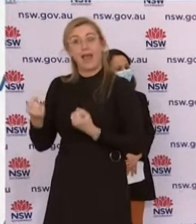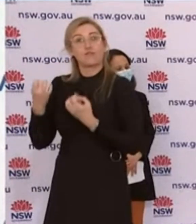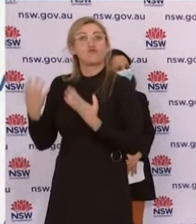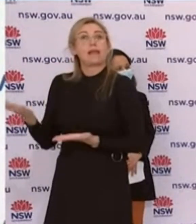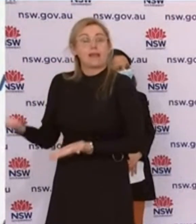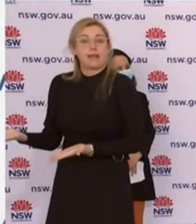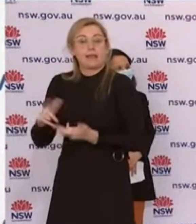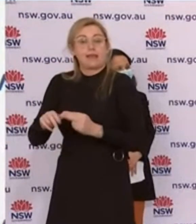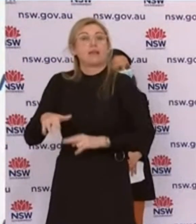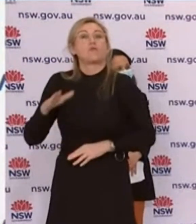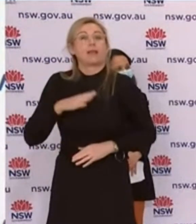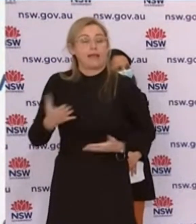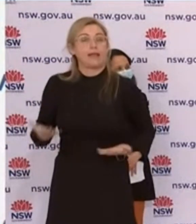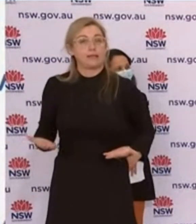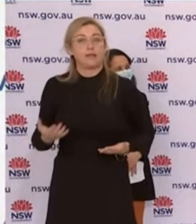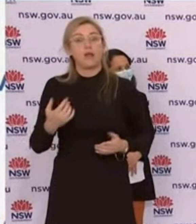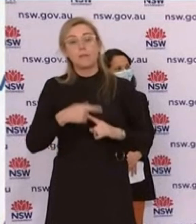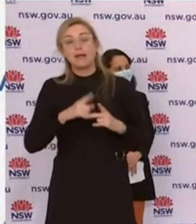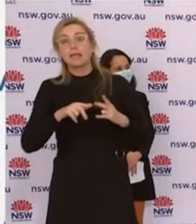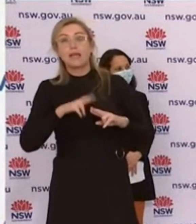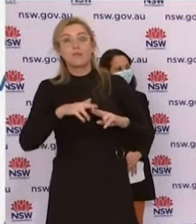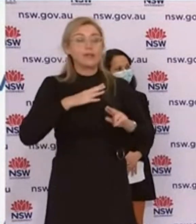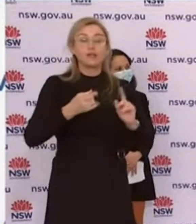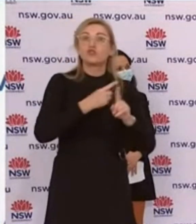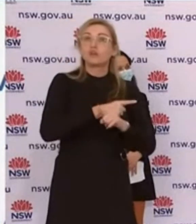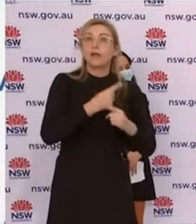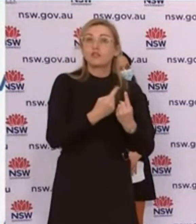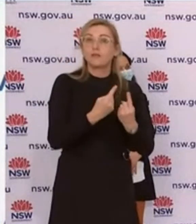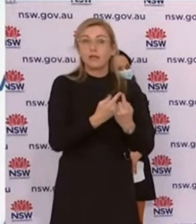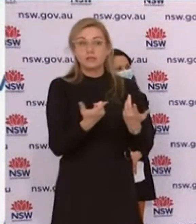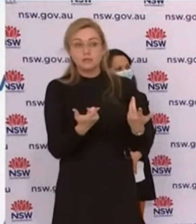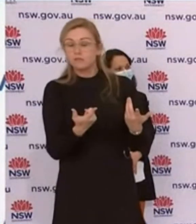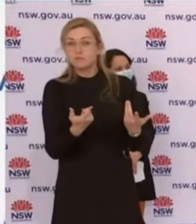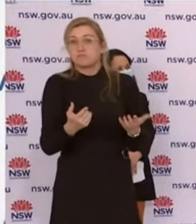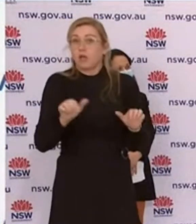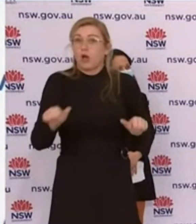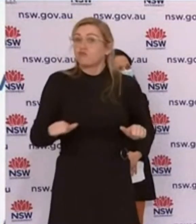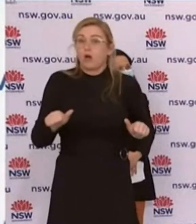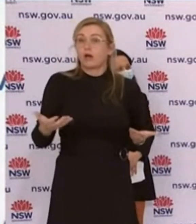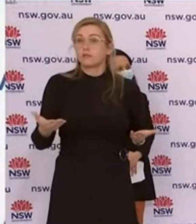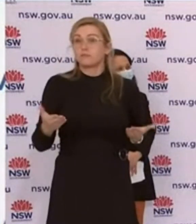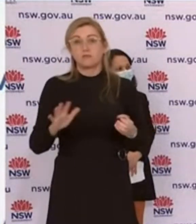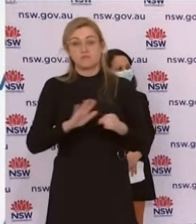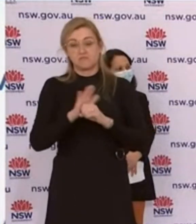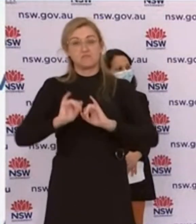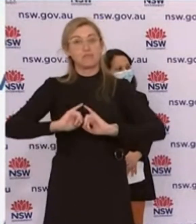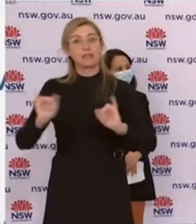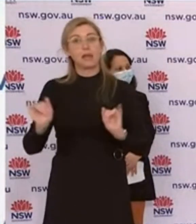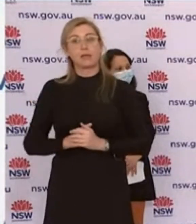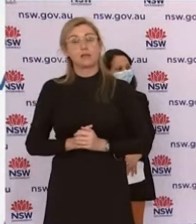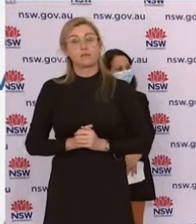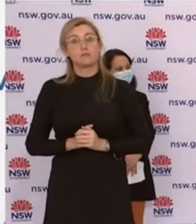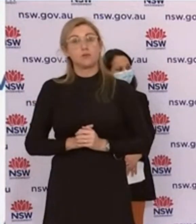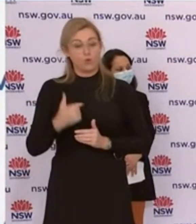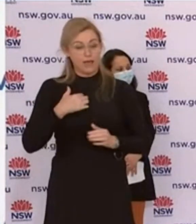there. And if we do need to do things a bit differently, that's okay, because we're in a pandemic. Those plans are designed